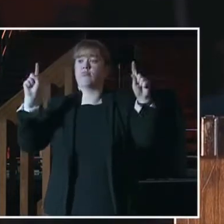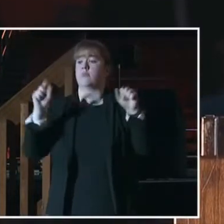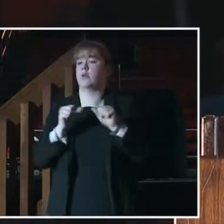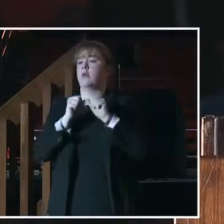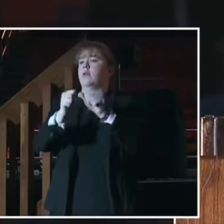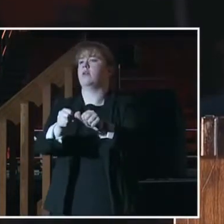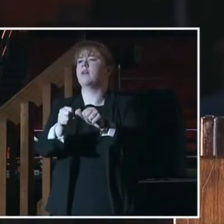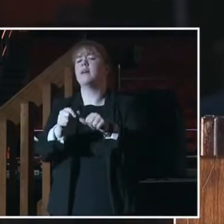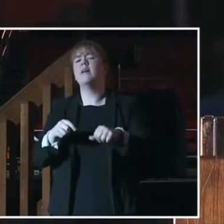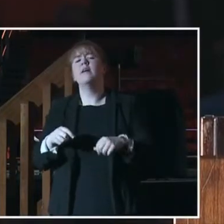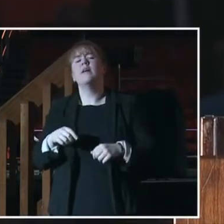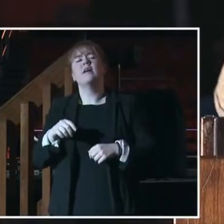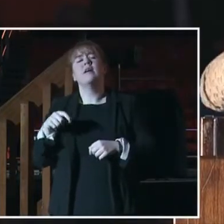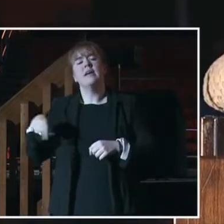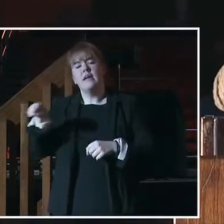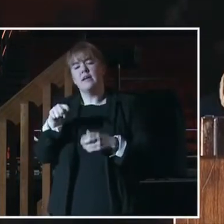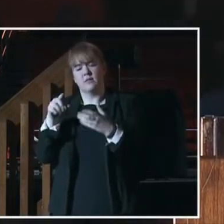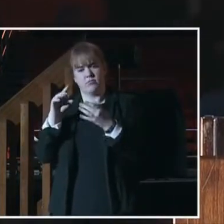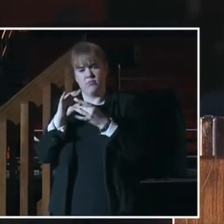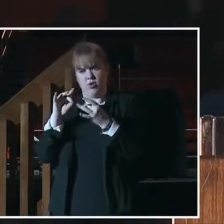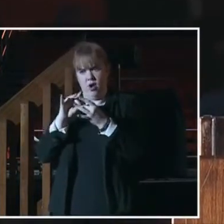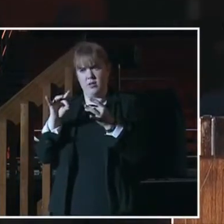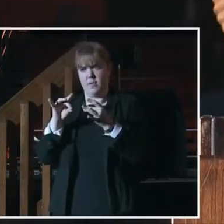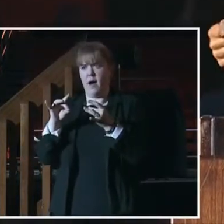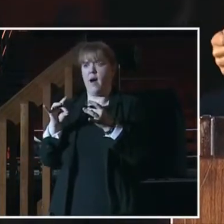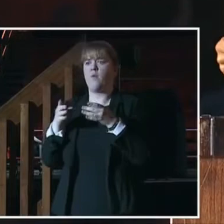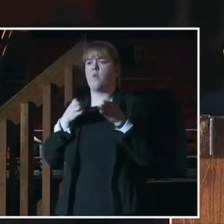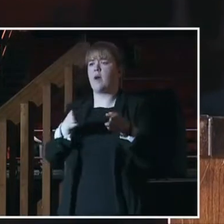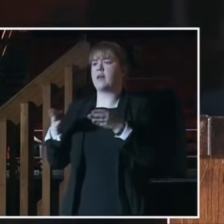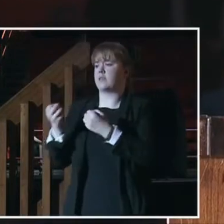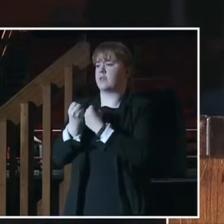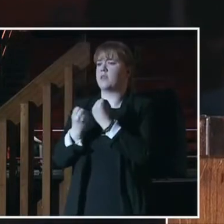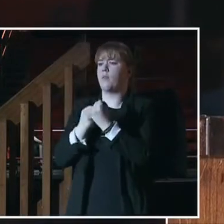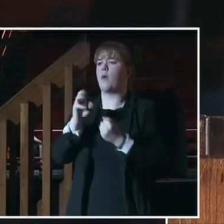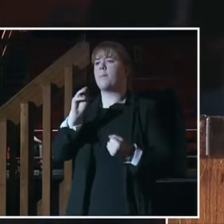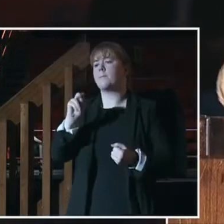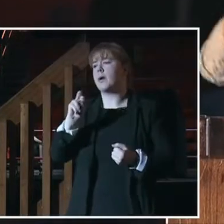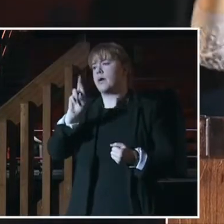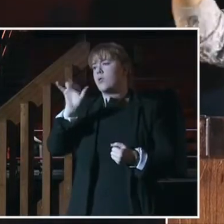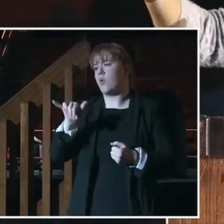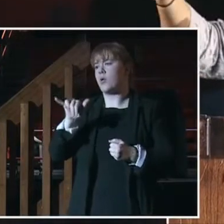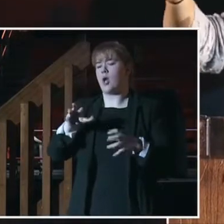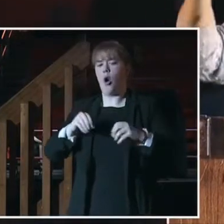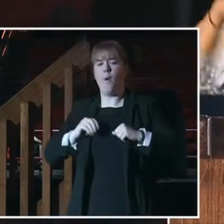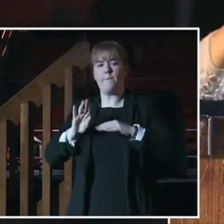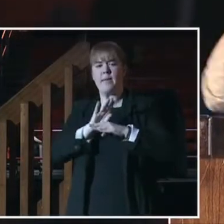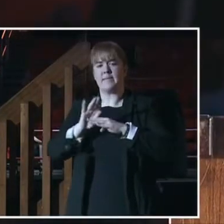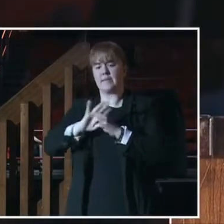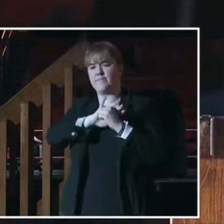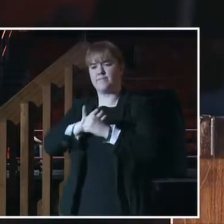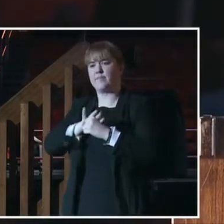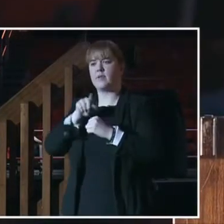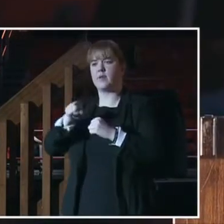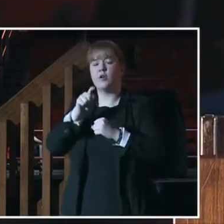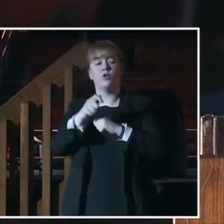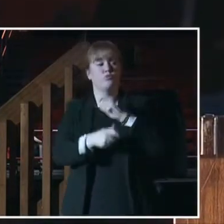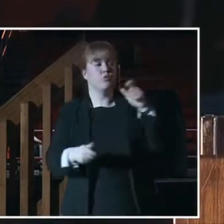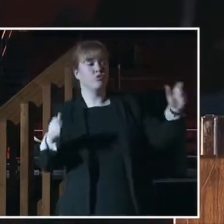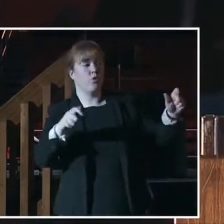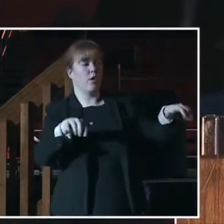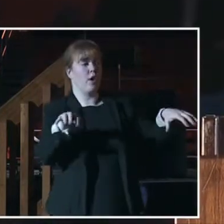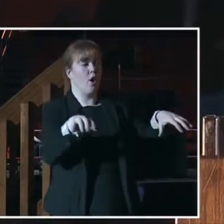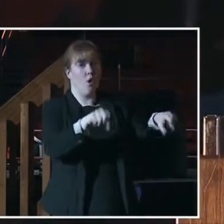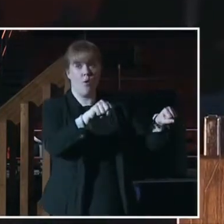He even talked about ways to support minority-owned businesses and to apply pressure on majority-owned businesses